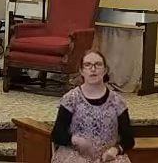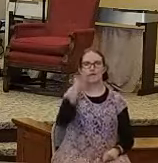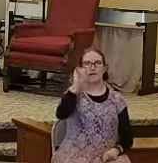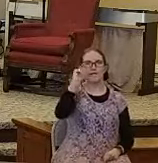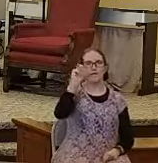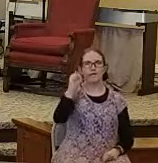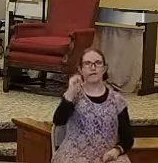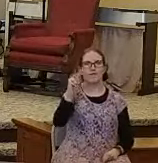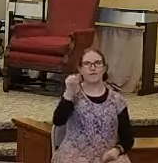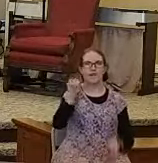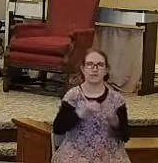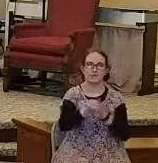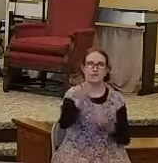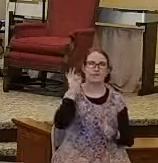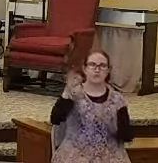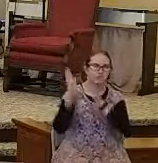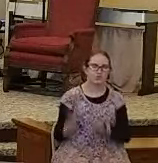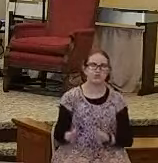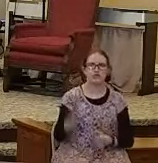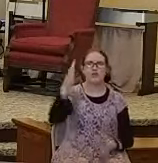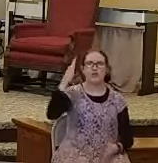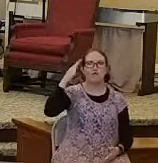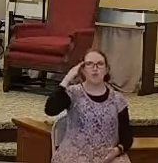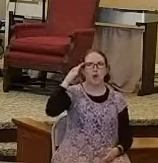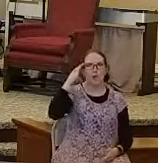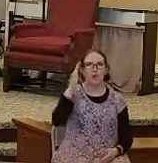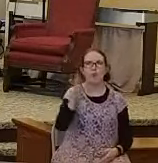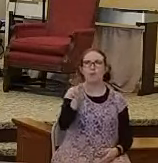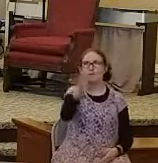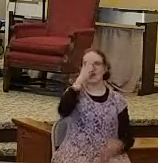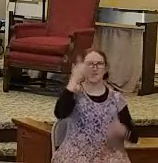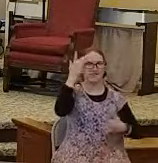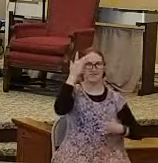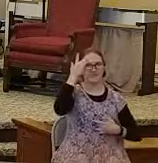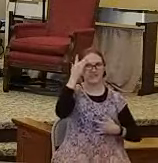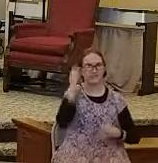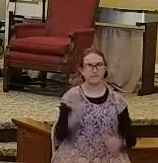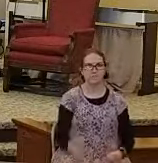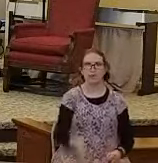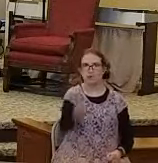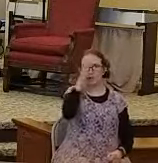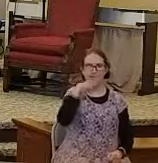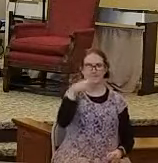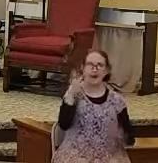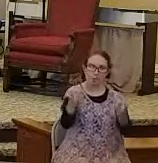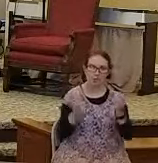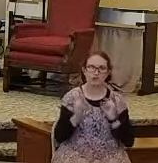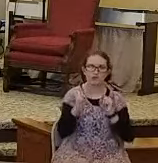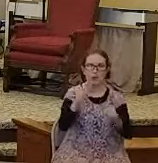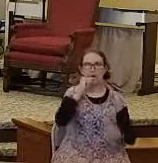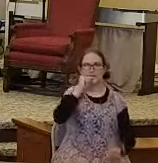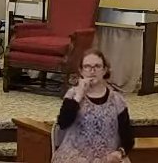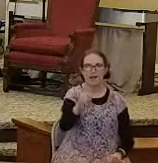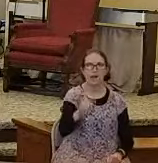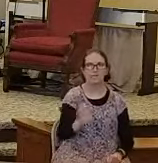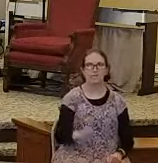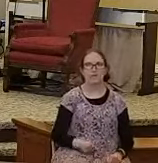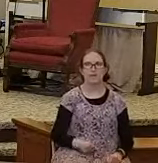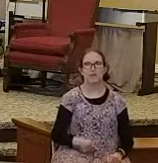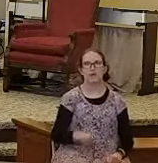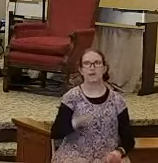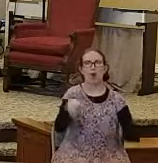was killing preachers. They were known for it. God was sick of it. God said, I want you to go and tell them that